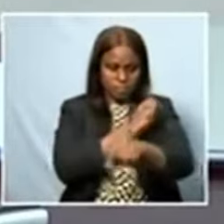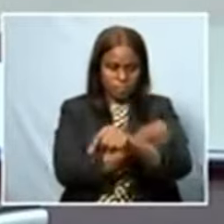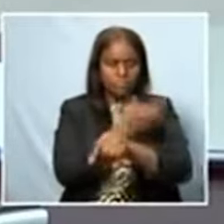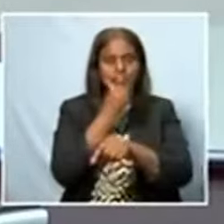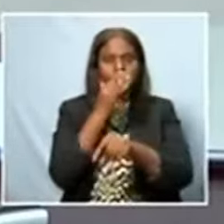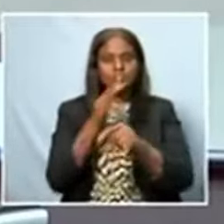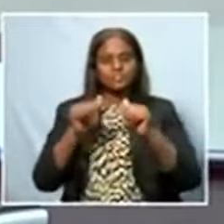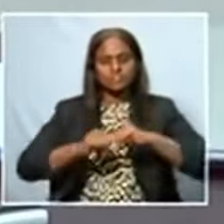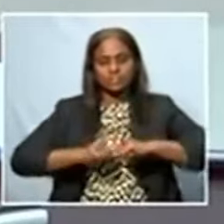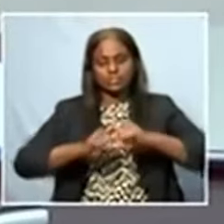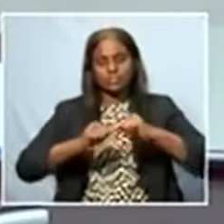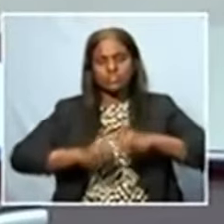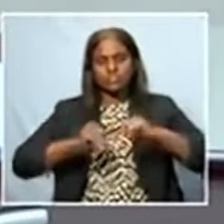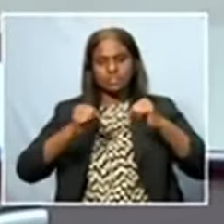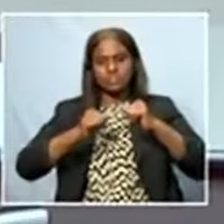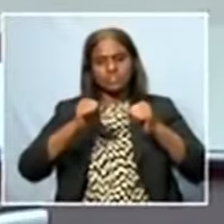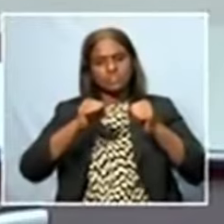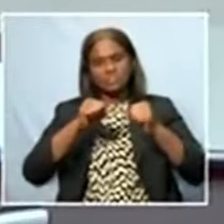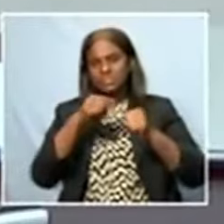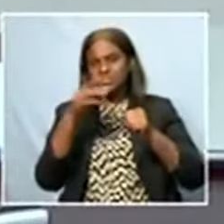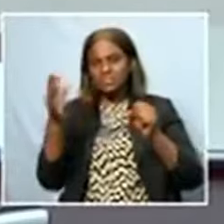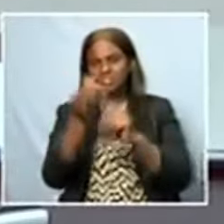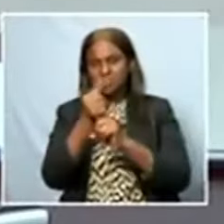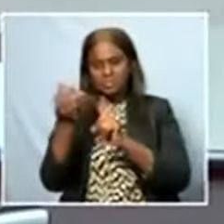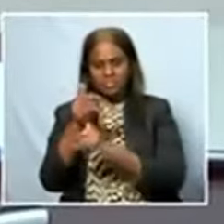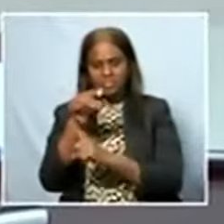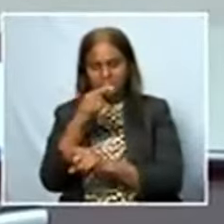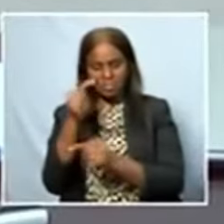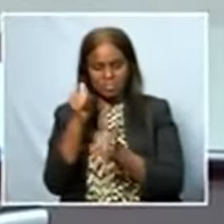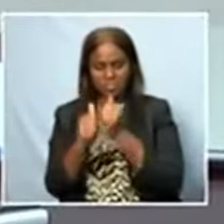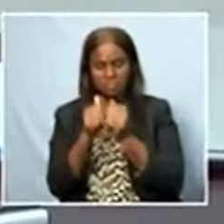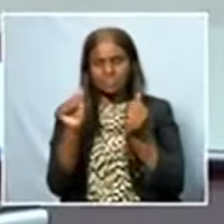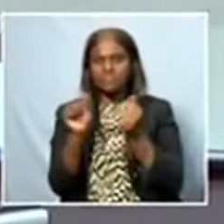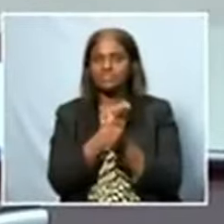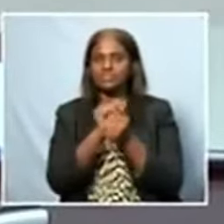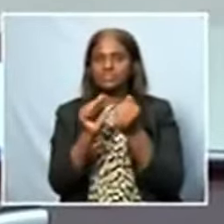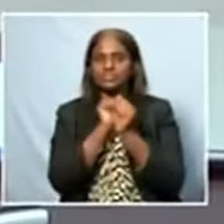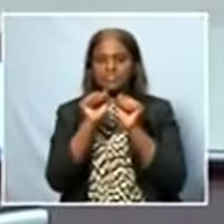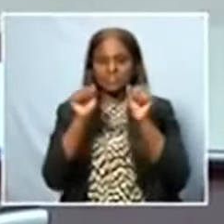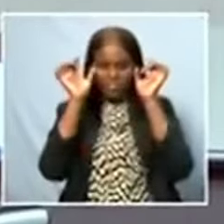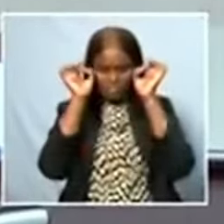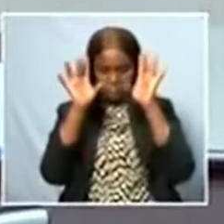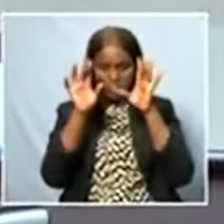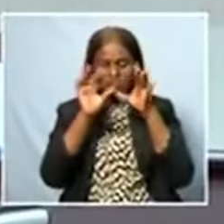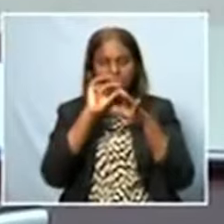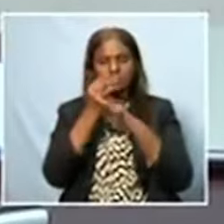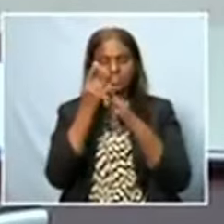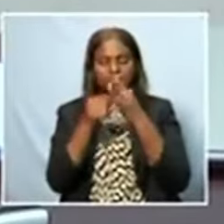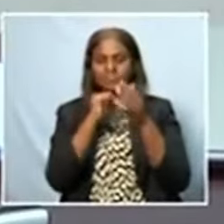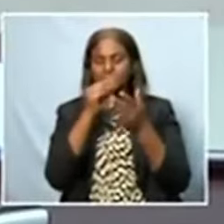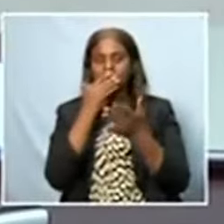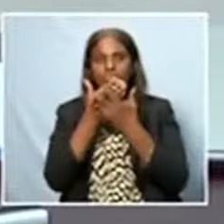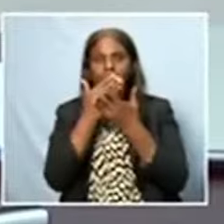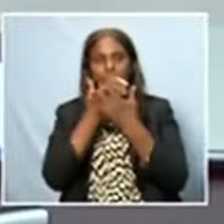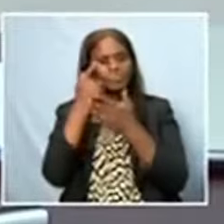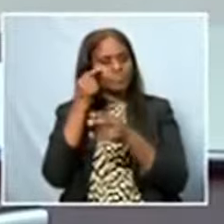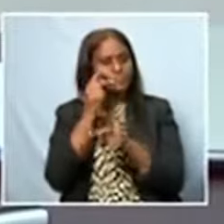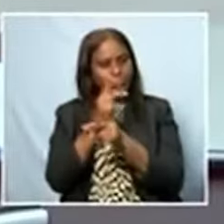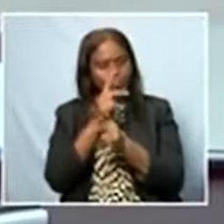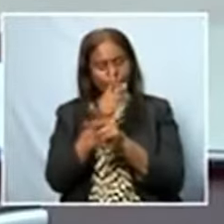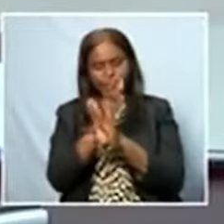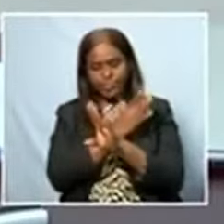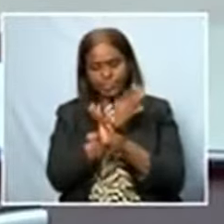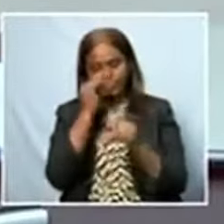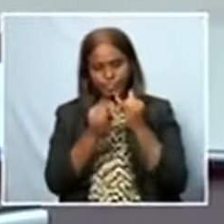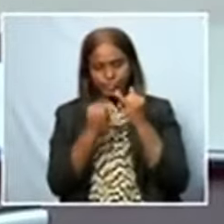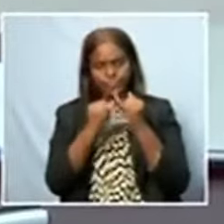Commissioner General to dispose of seized goods which are perishable, dangerous, or unsuitable for storage before the conclusion of